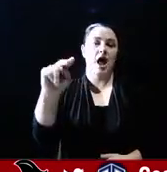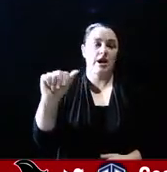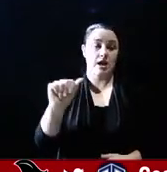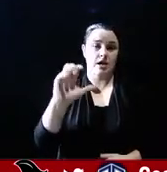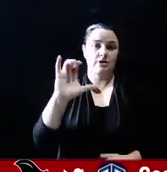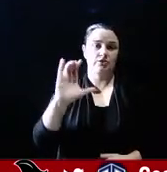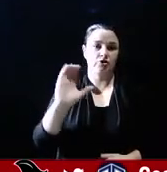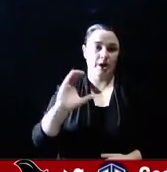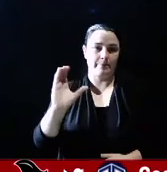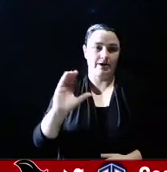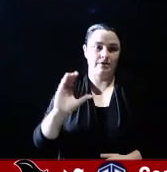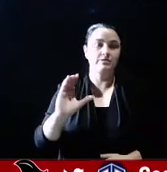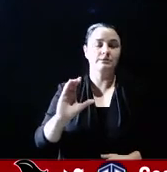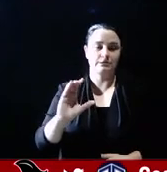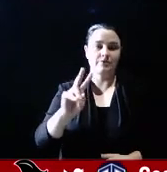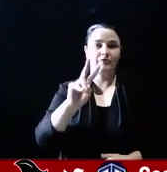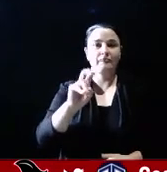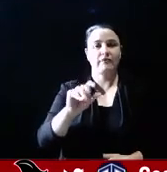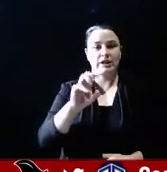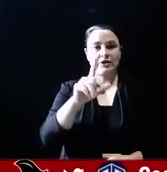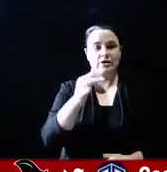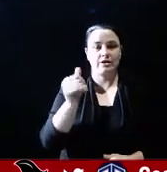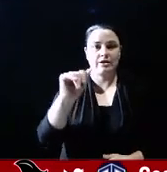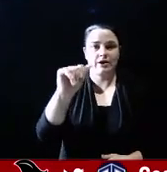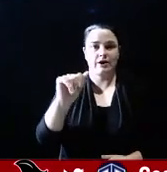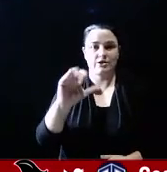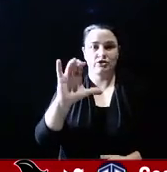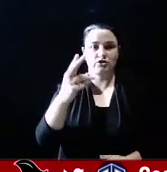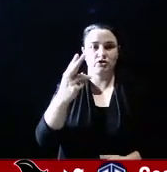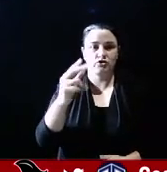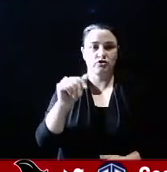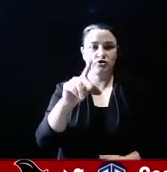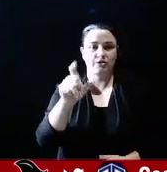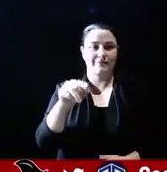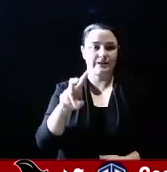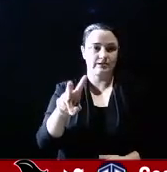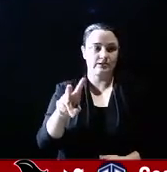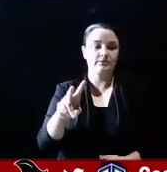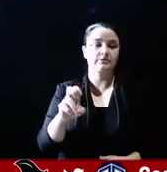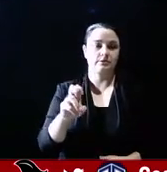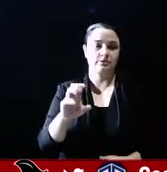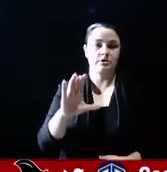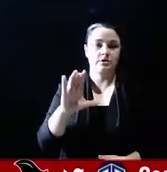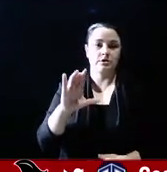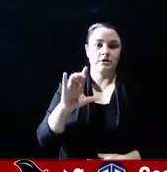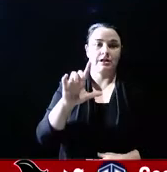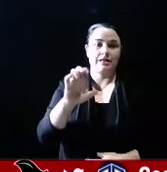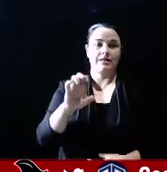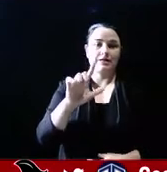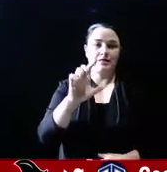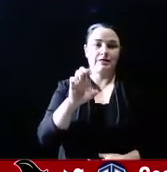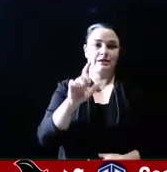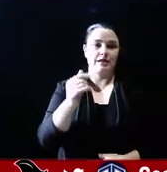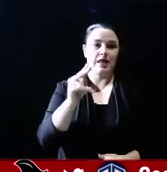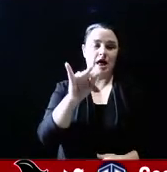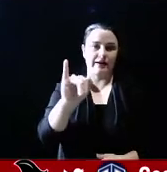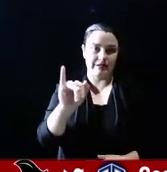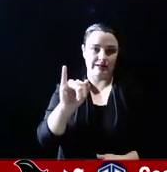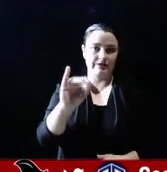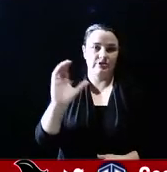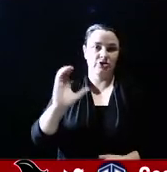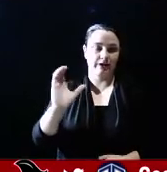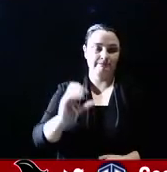Valeria Chavez. Jamalet Chavez. Lelani Tassano